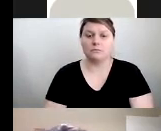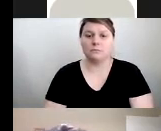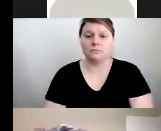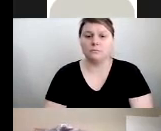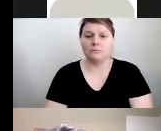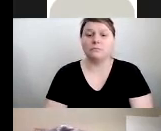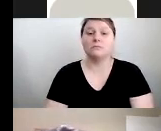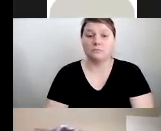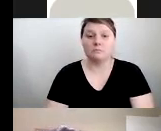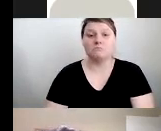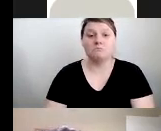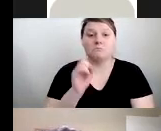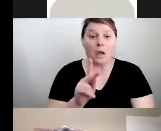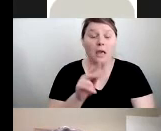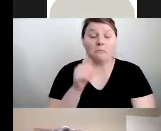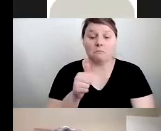Okay.